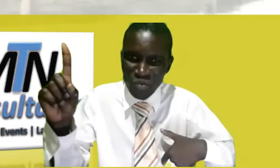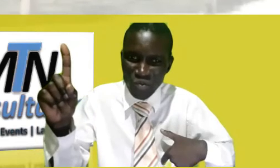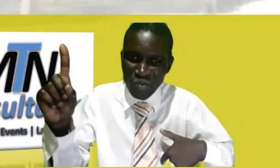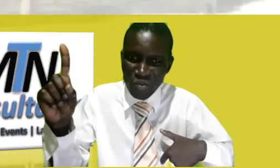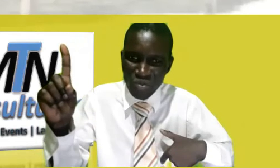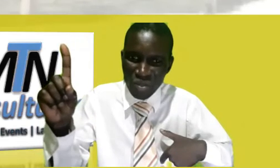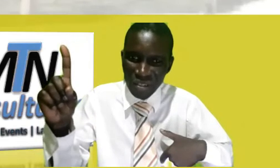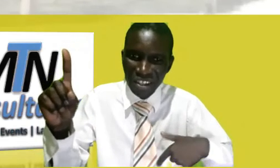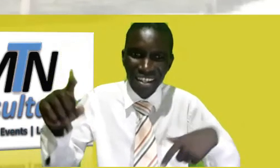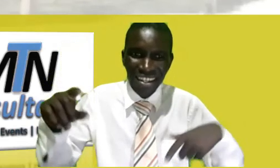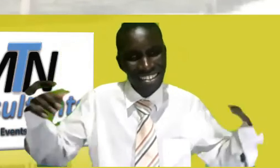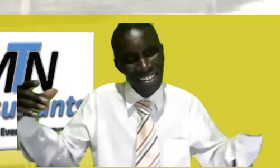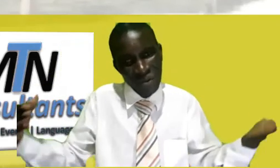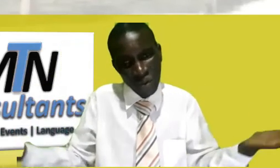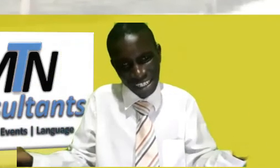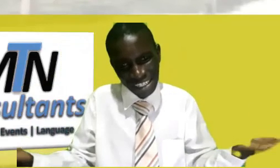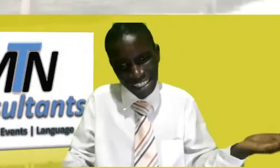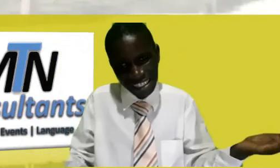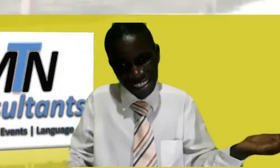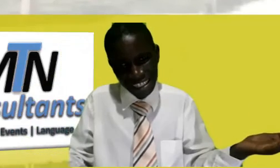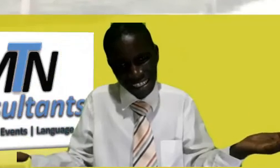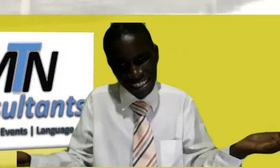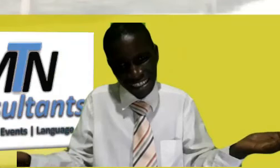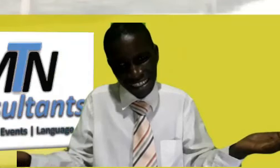name. And what?